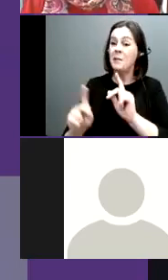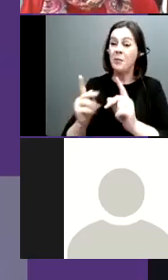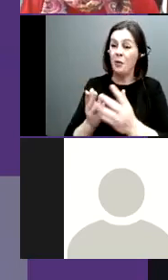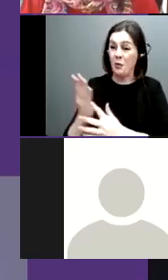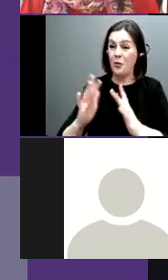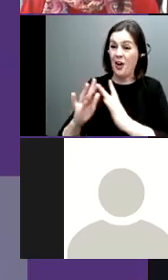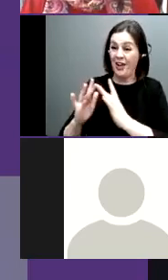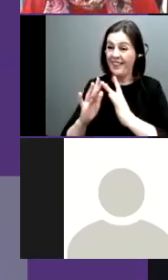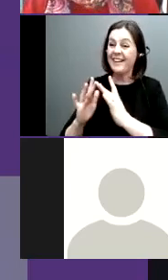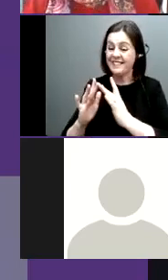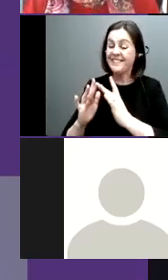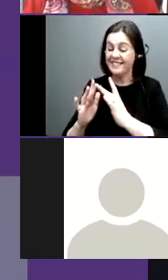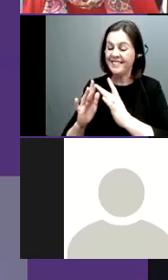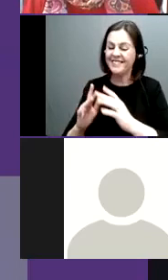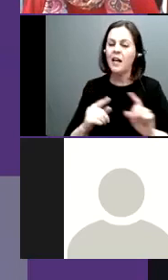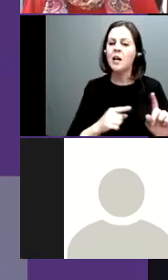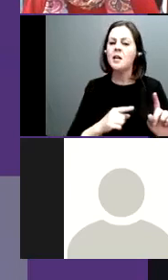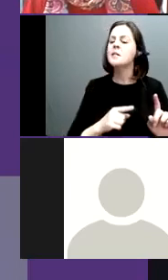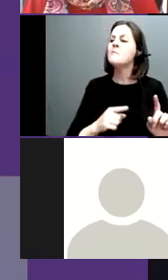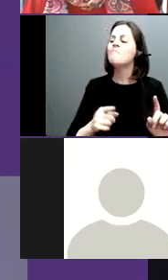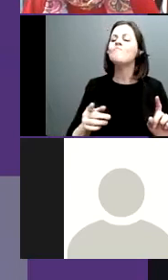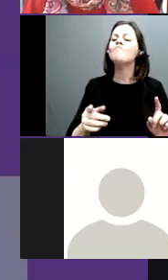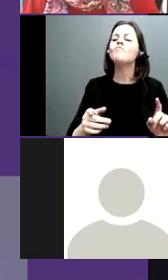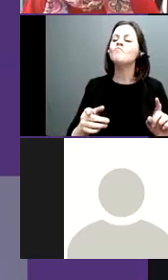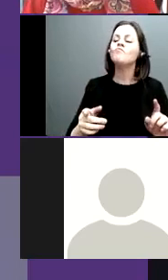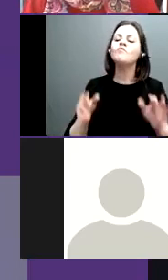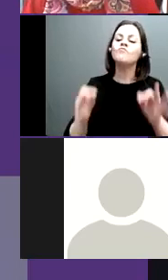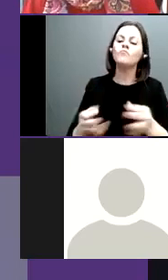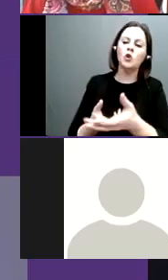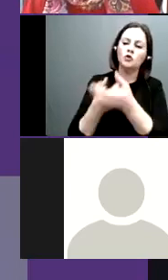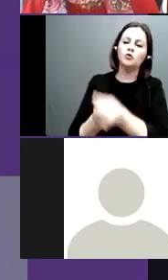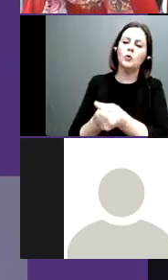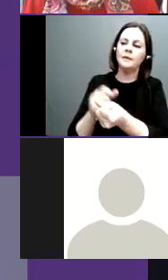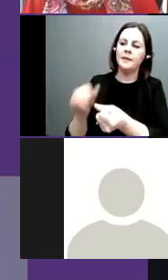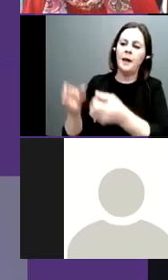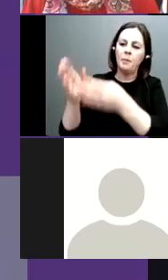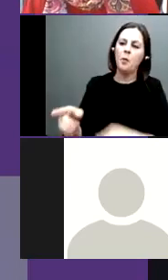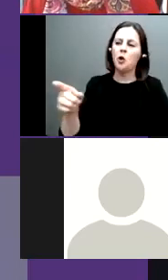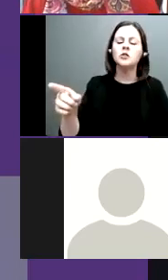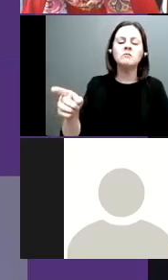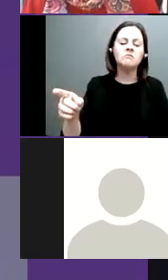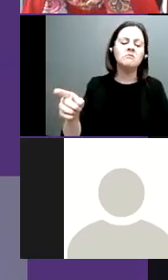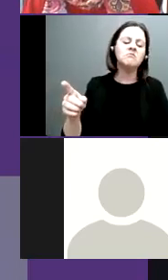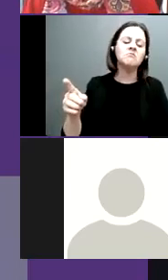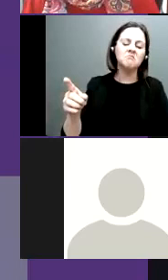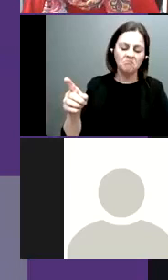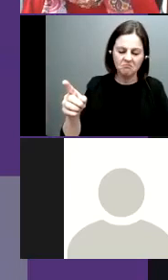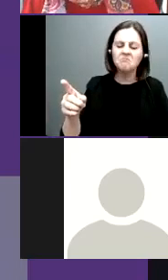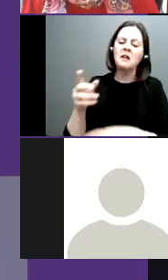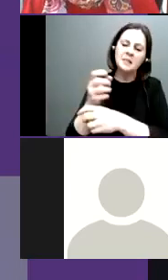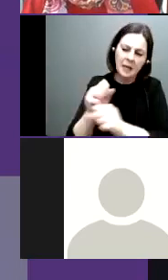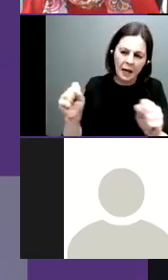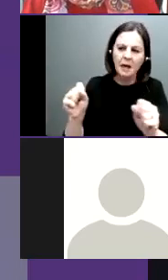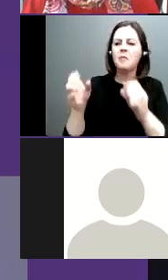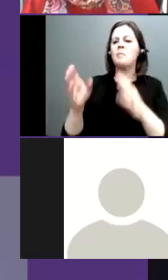and jumped to the conclusion that that person is safe or healthy, and they turn out not to be. And